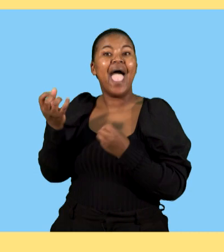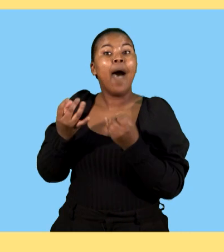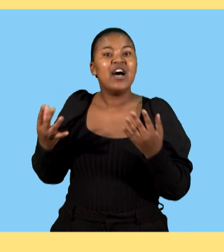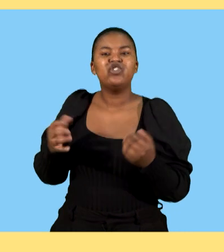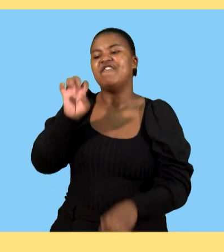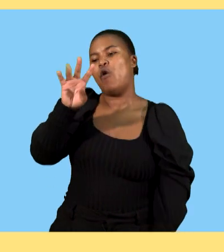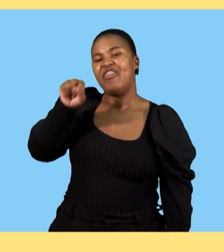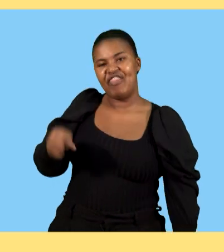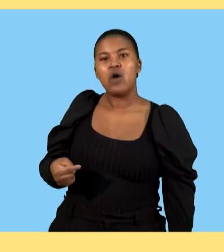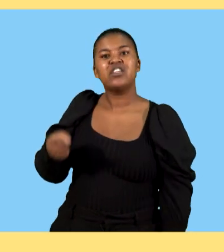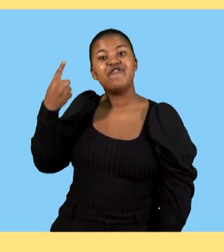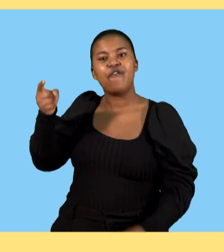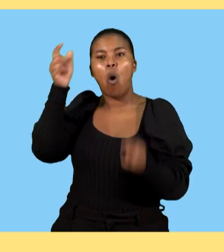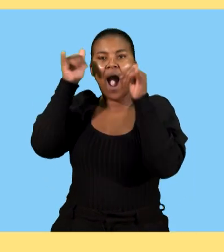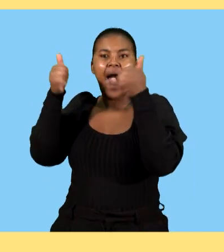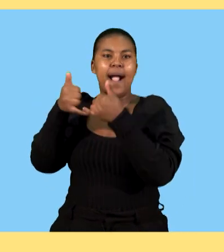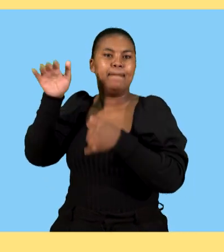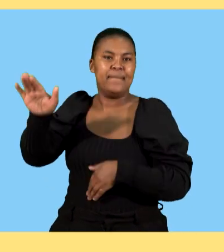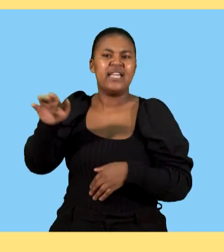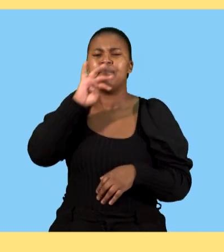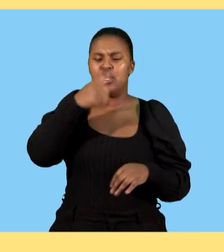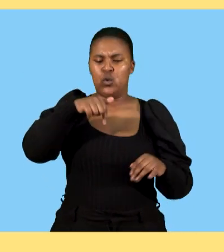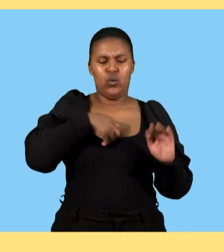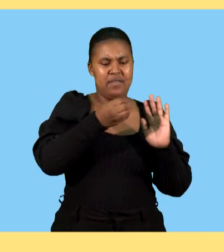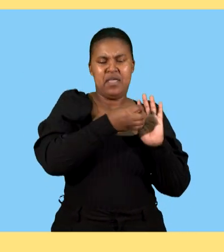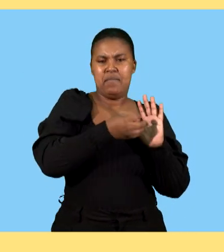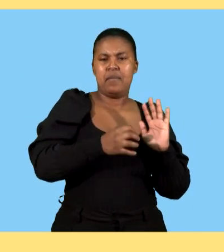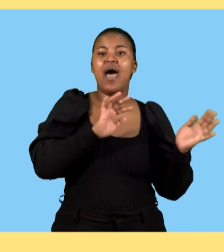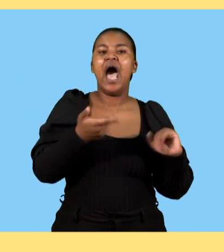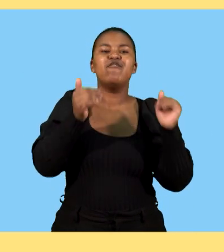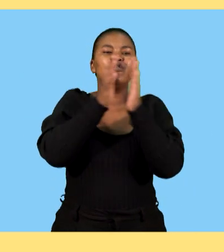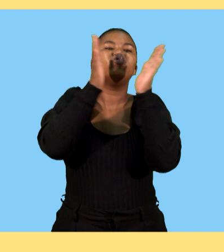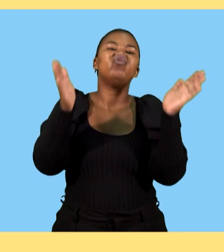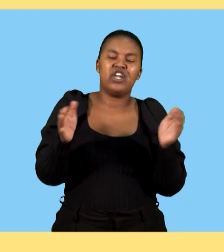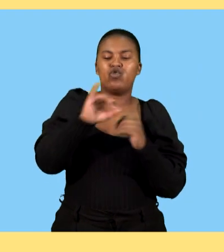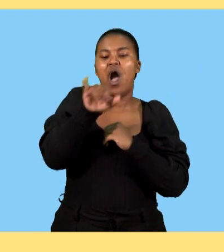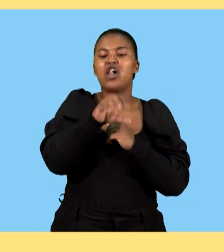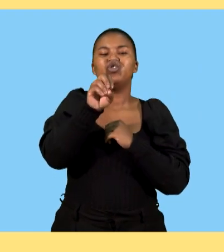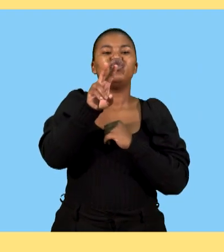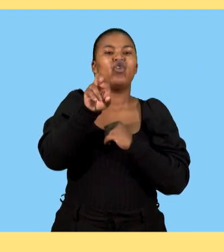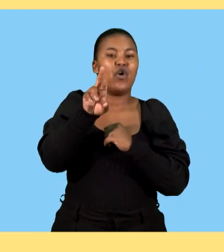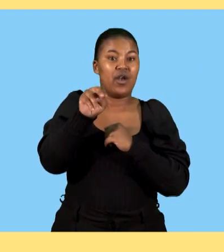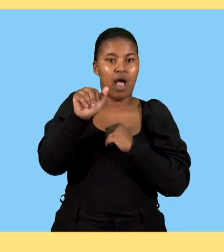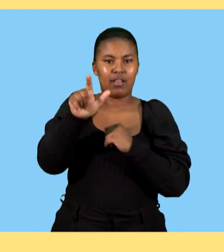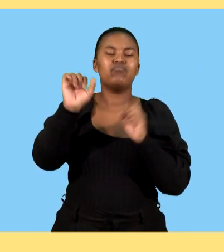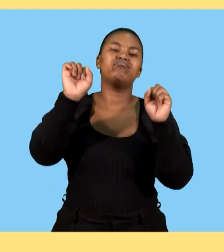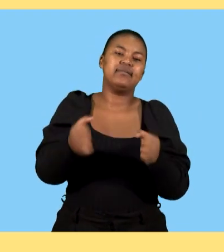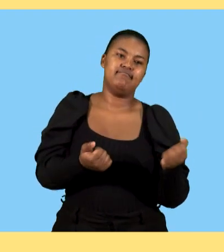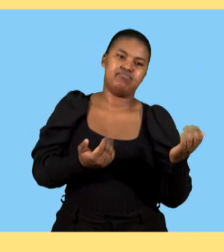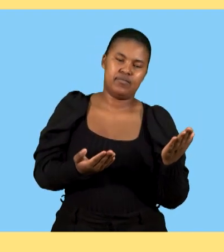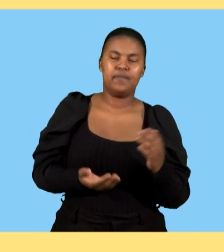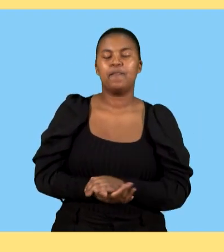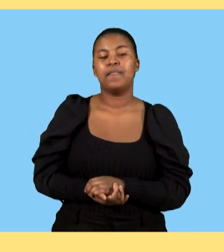company. Let us therefore see how to record this in the general journal. There it is. It